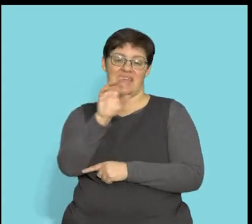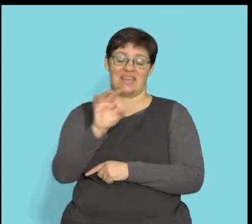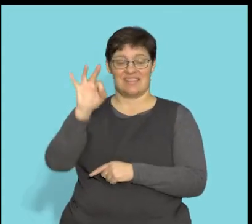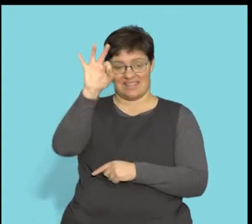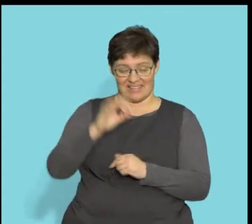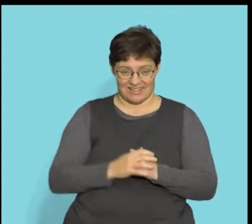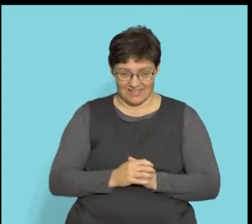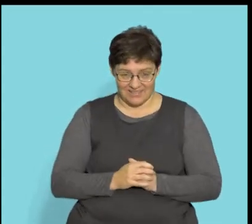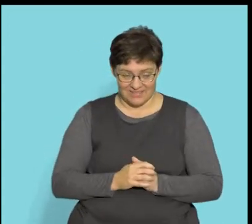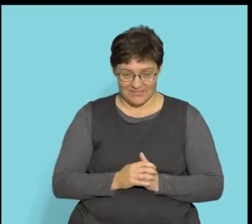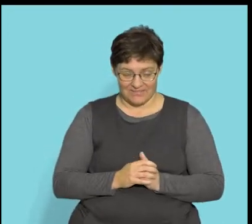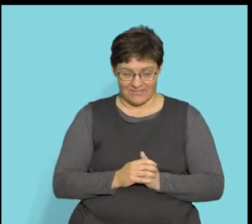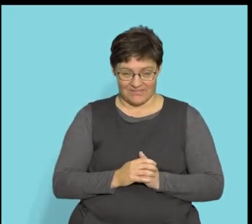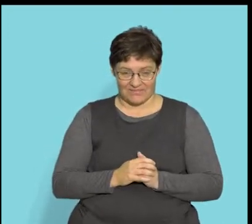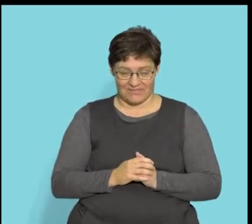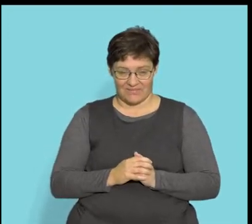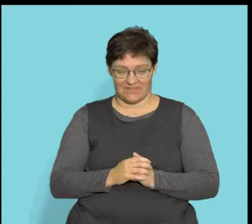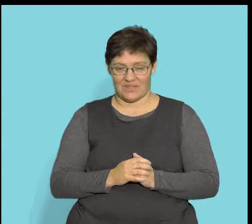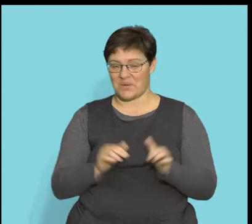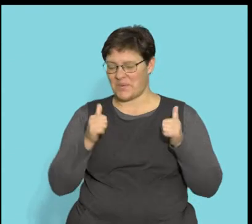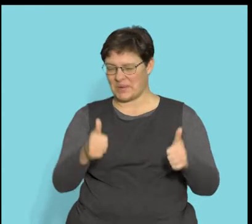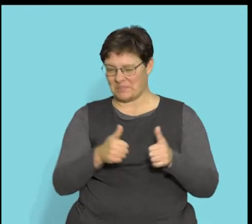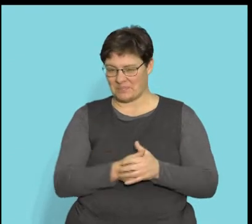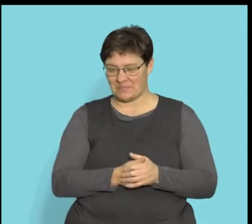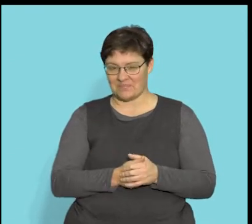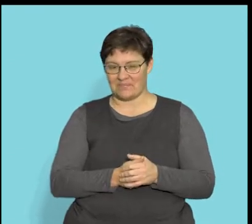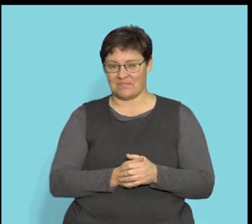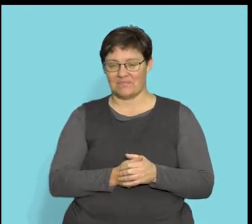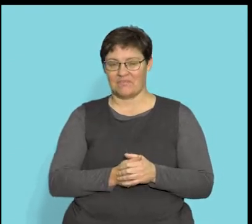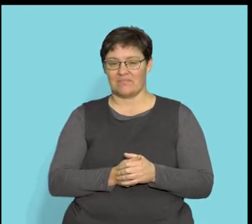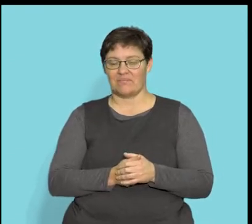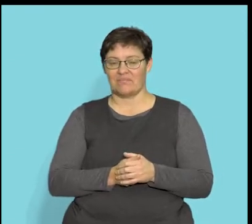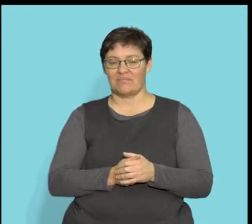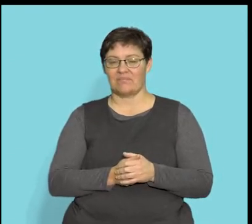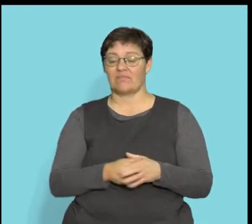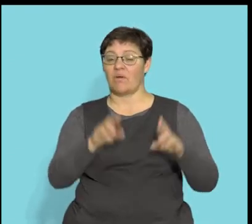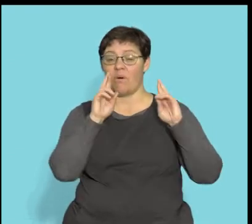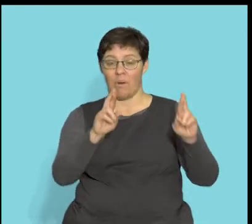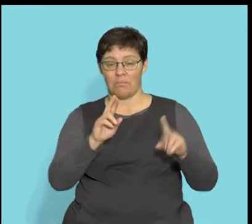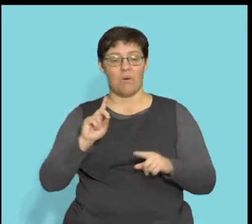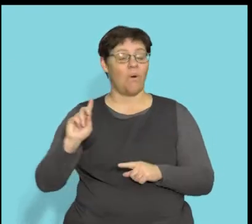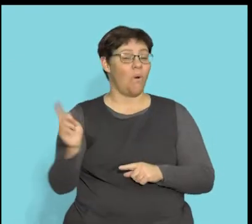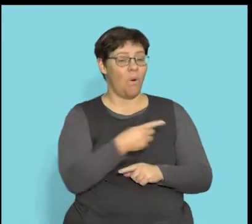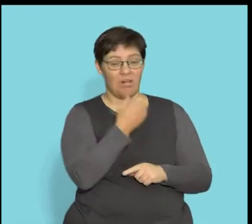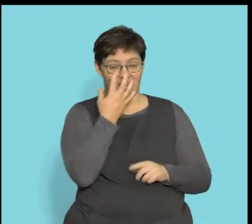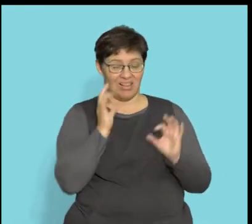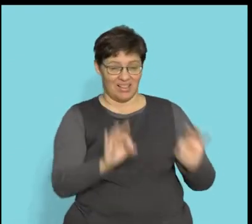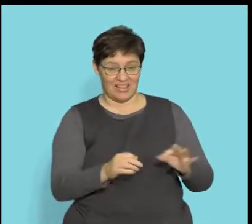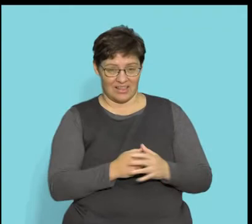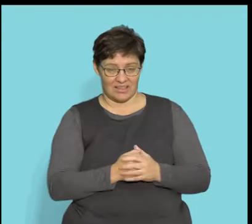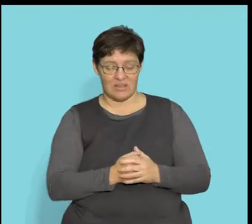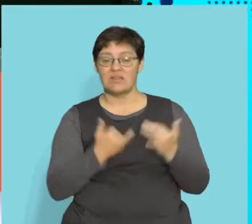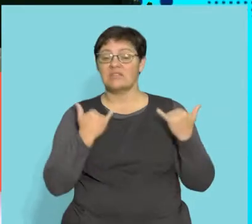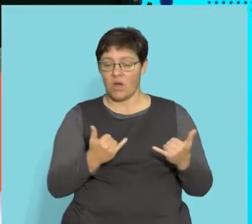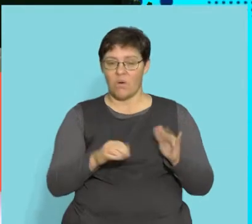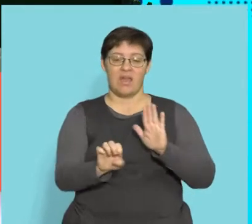be multiplied by k cubed. Great, everyone. I hope that everyone's with